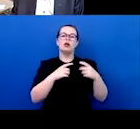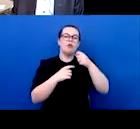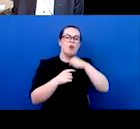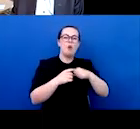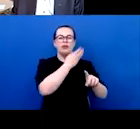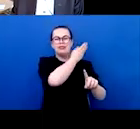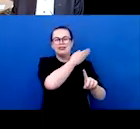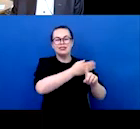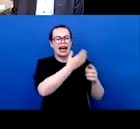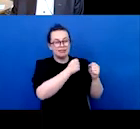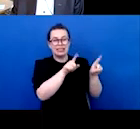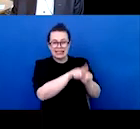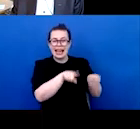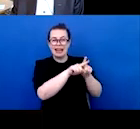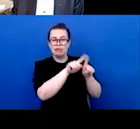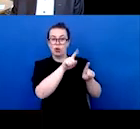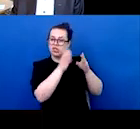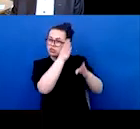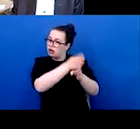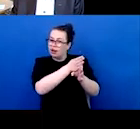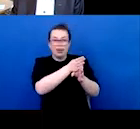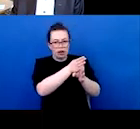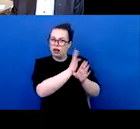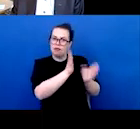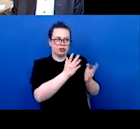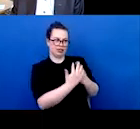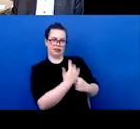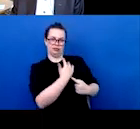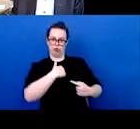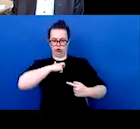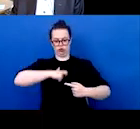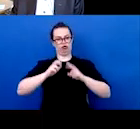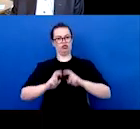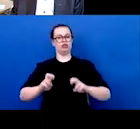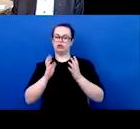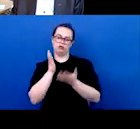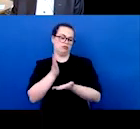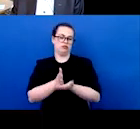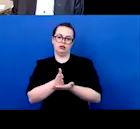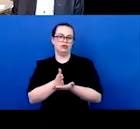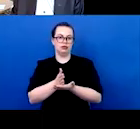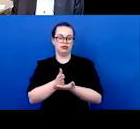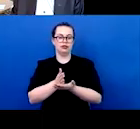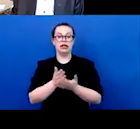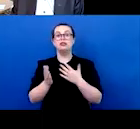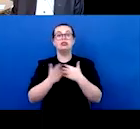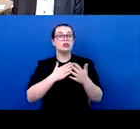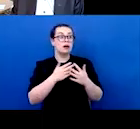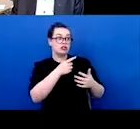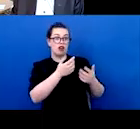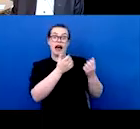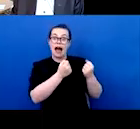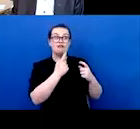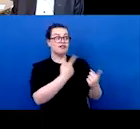So these are questions that remain at the center of discussion in spite of other advances in research.